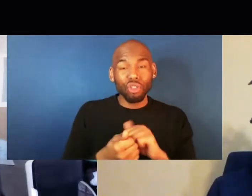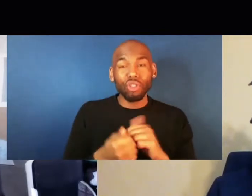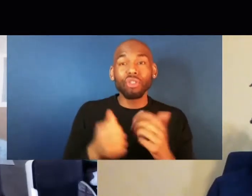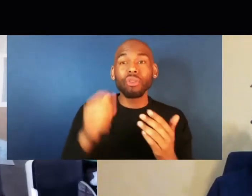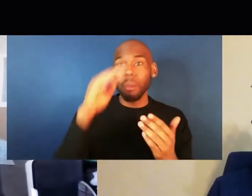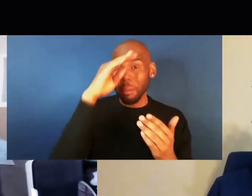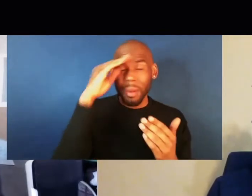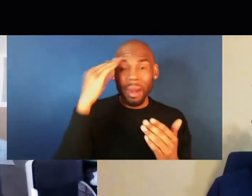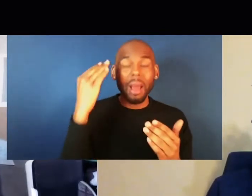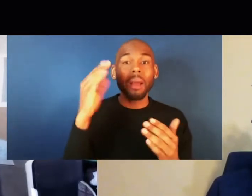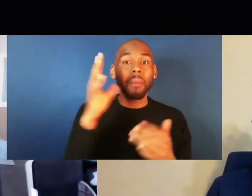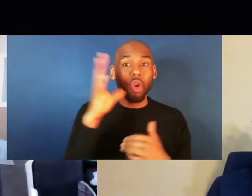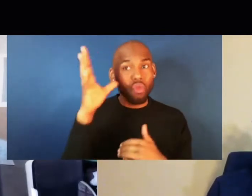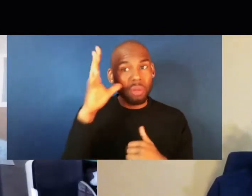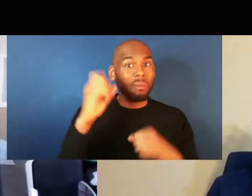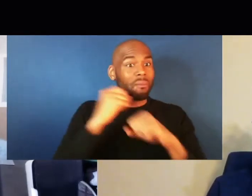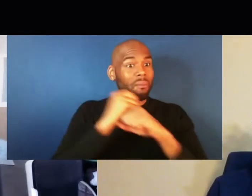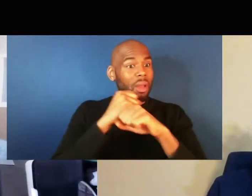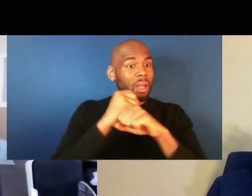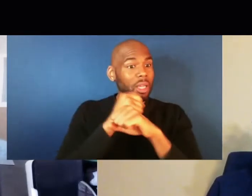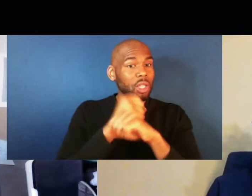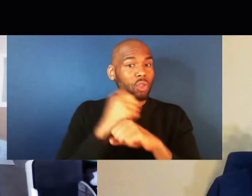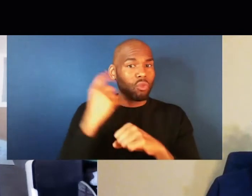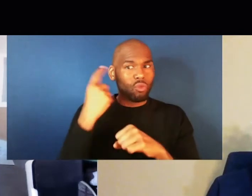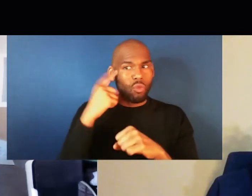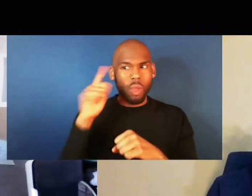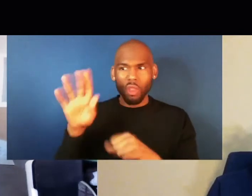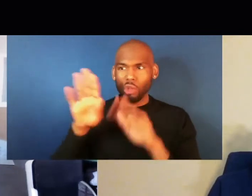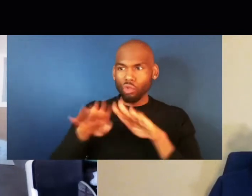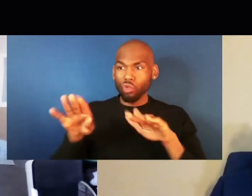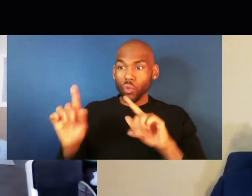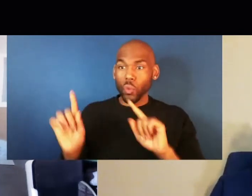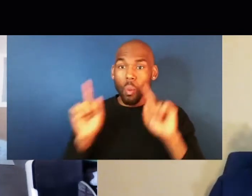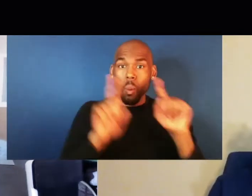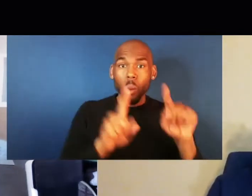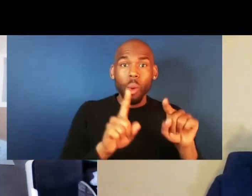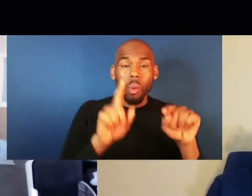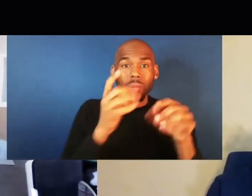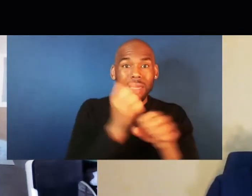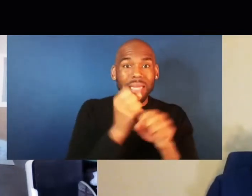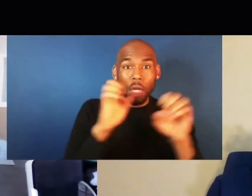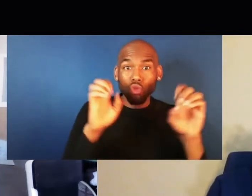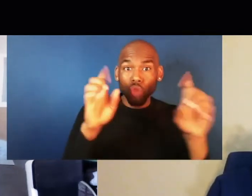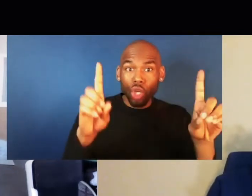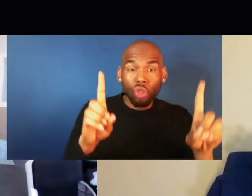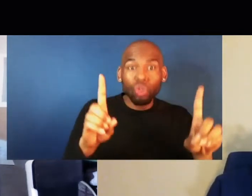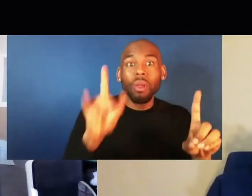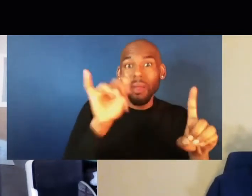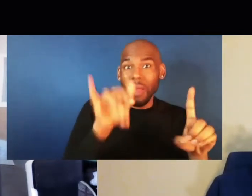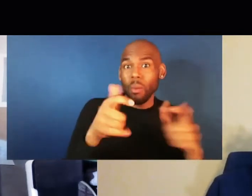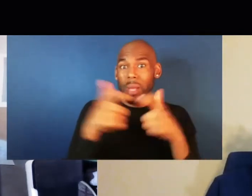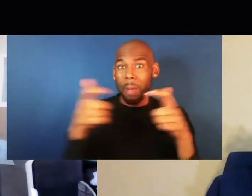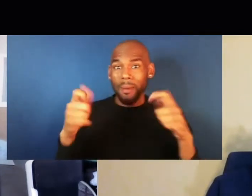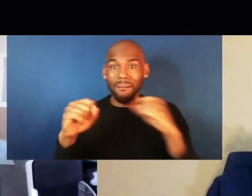children to quote unquote regular education, so that's the big fight.